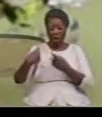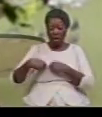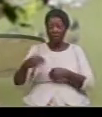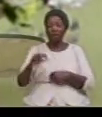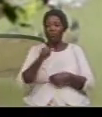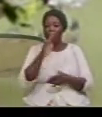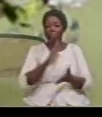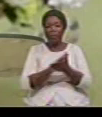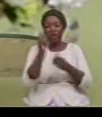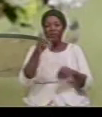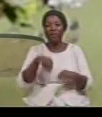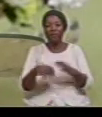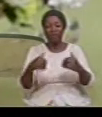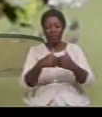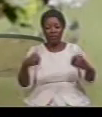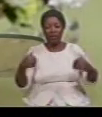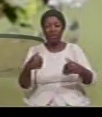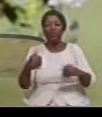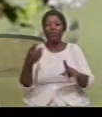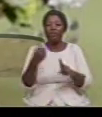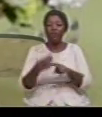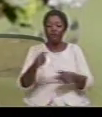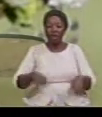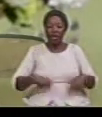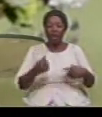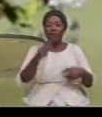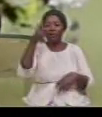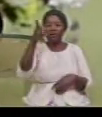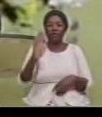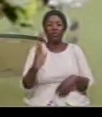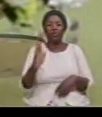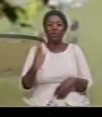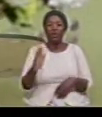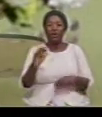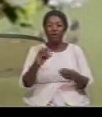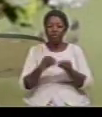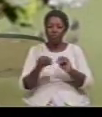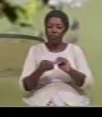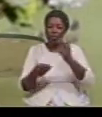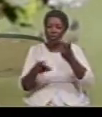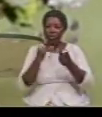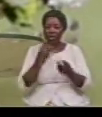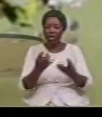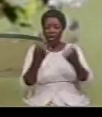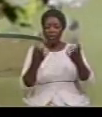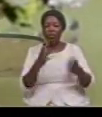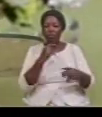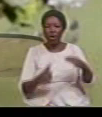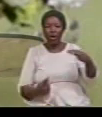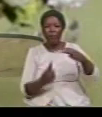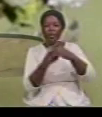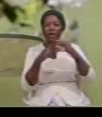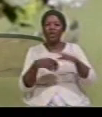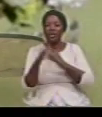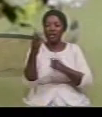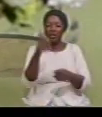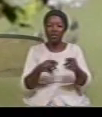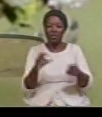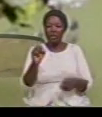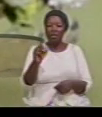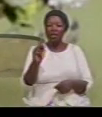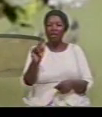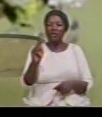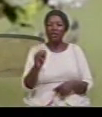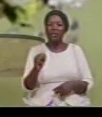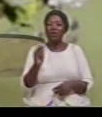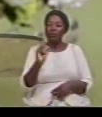in departing from the living God." Number 2, leprosy could appear in the skin where a boil or burn had